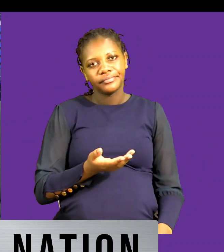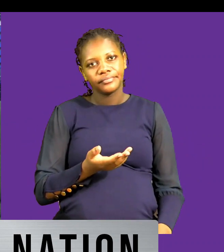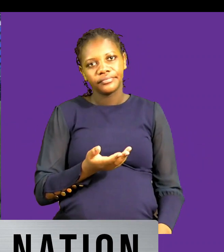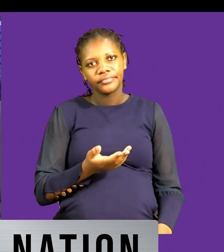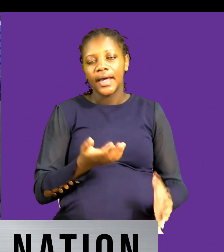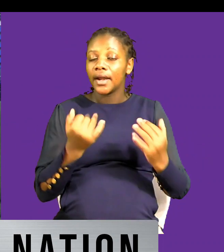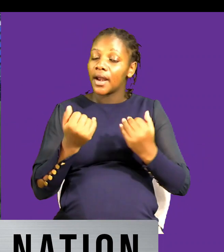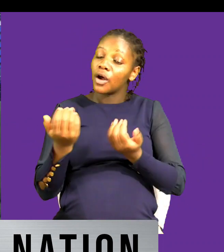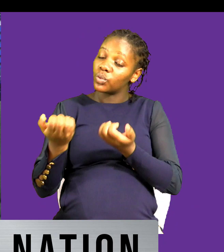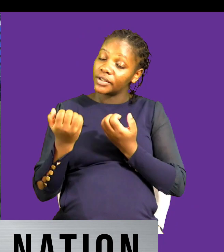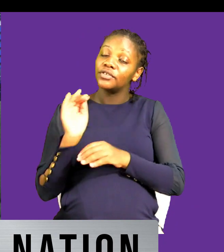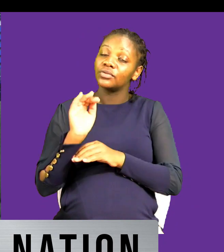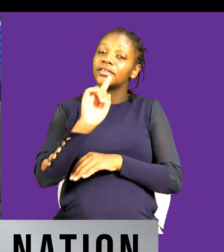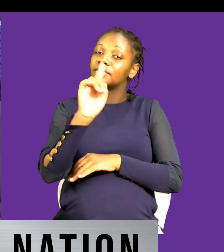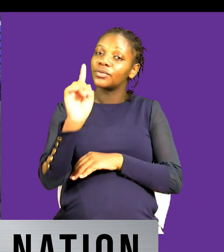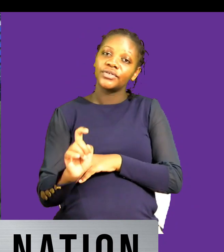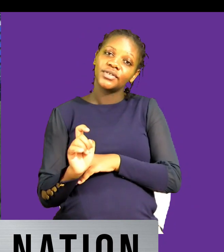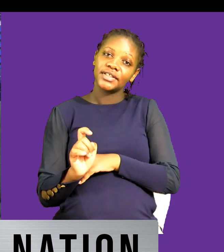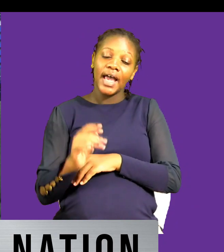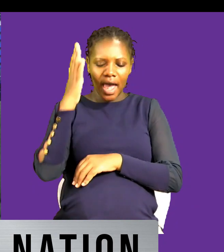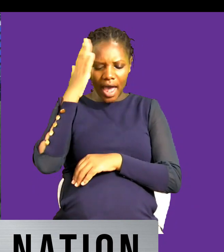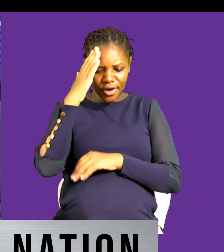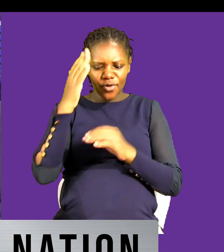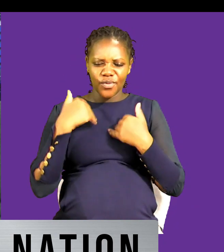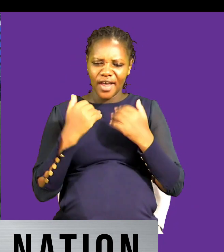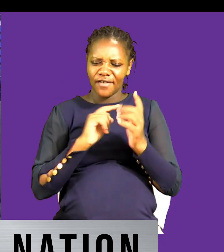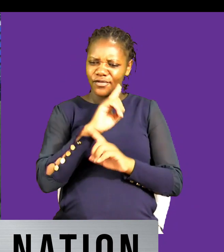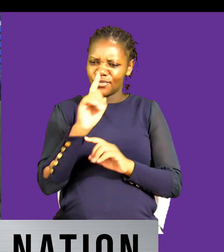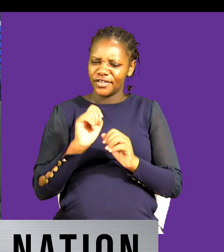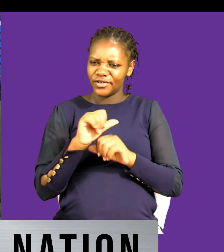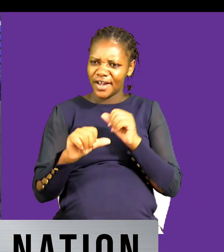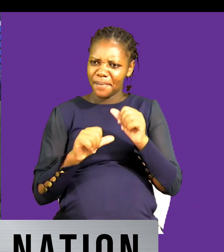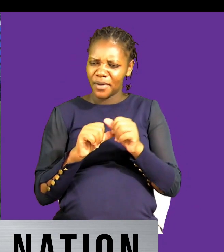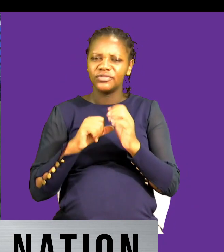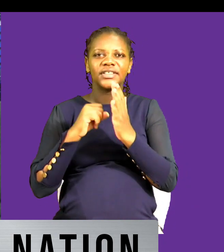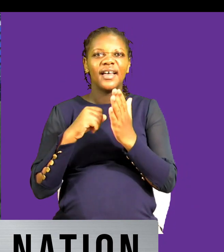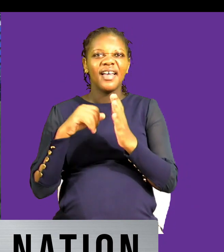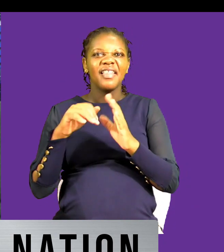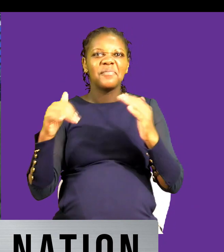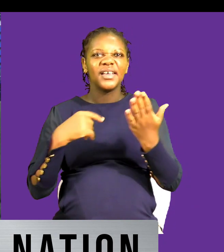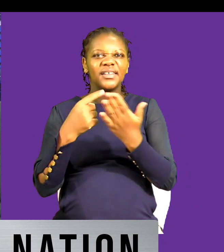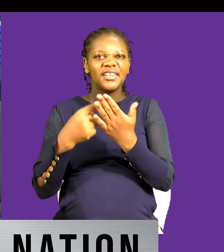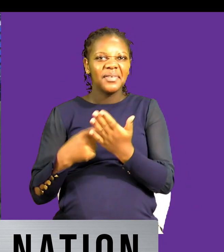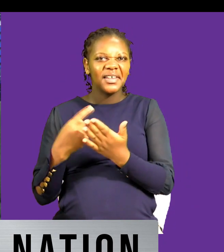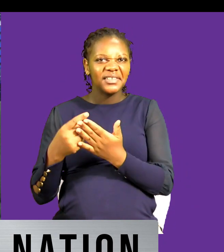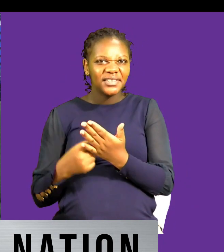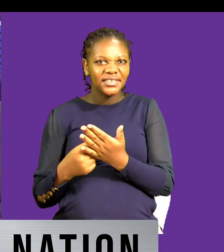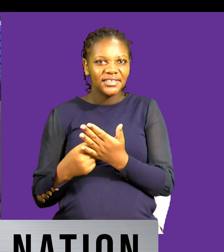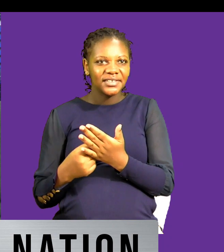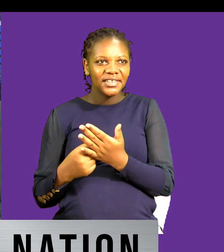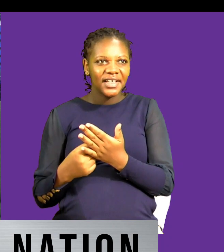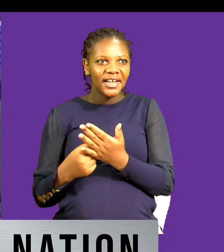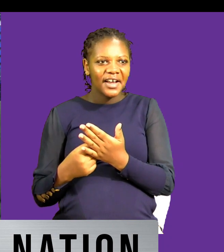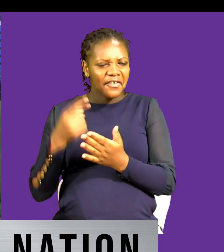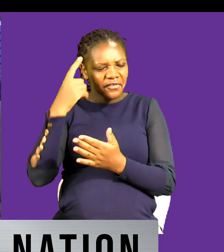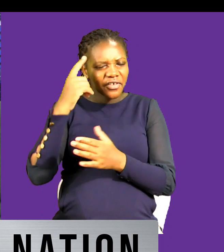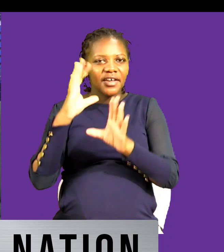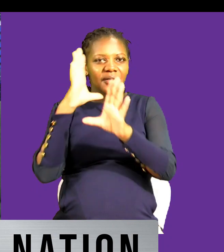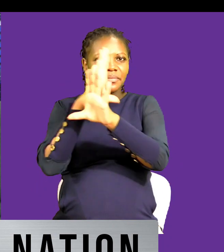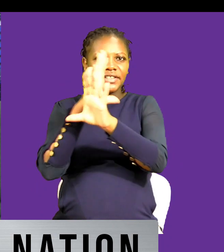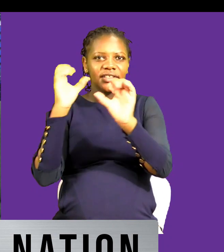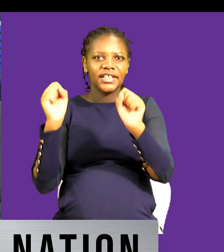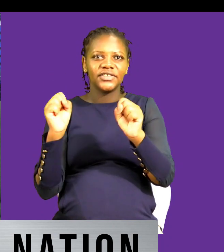I know that we had the questions about, we had the debate, the big debate among the presidential candidates.